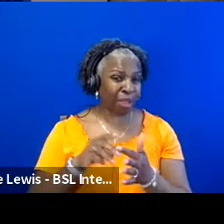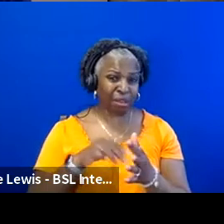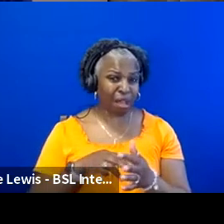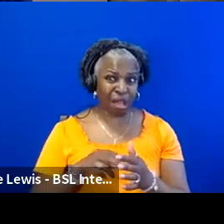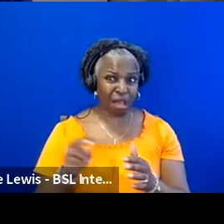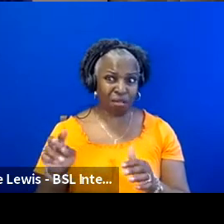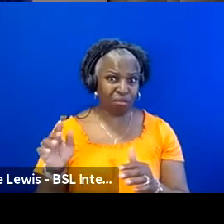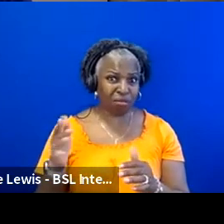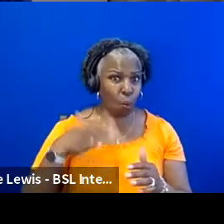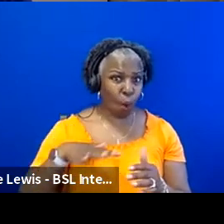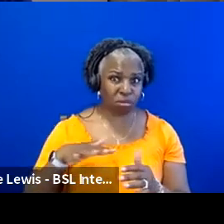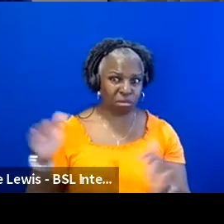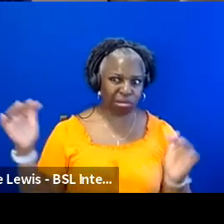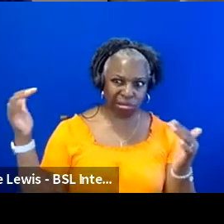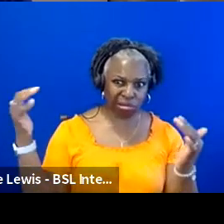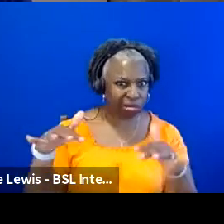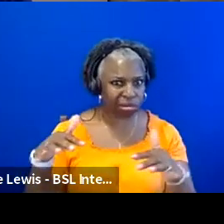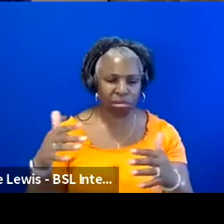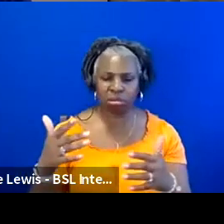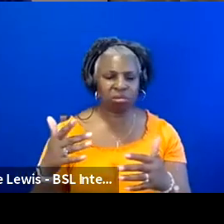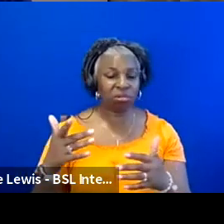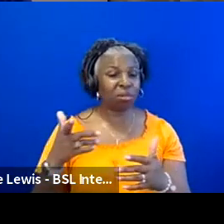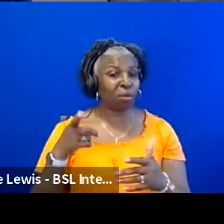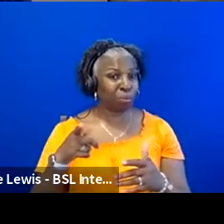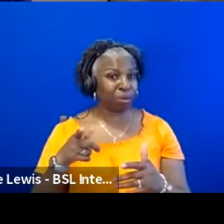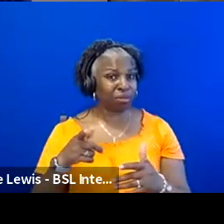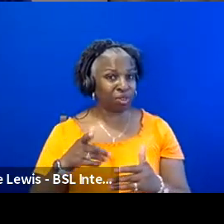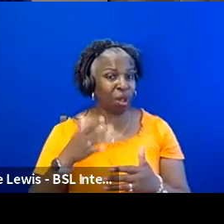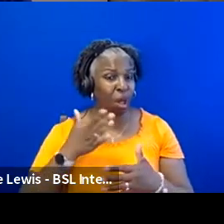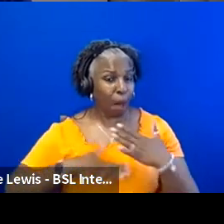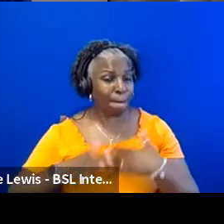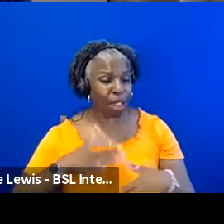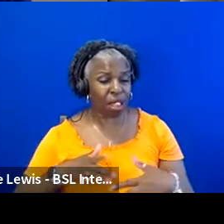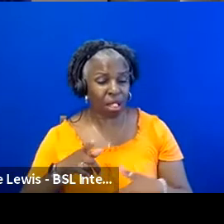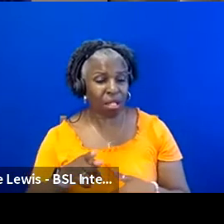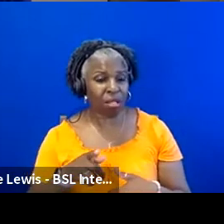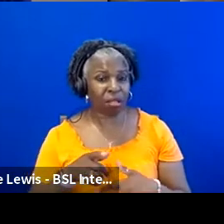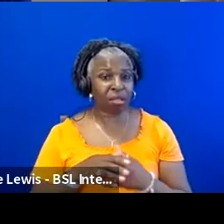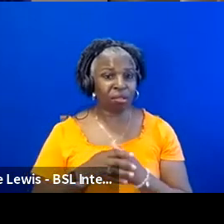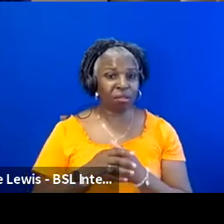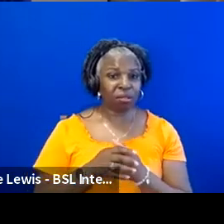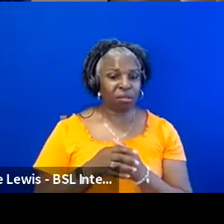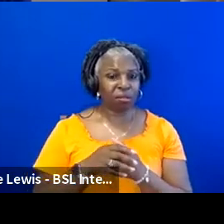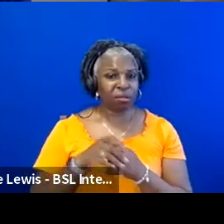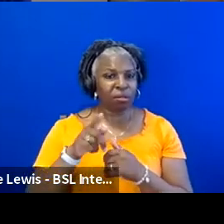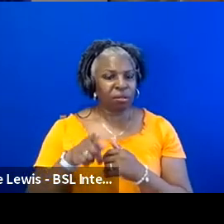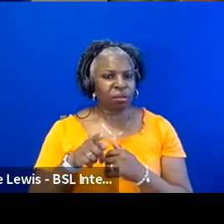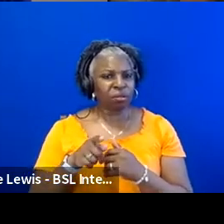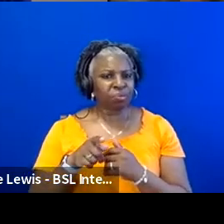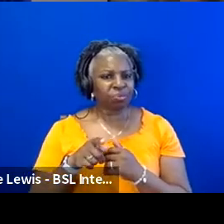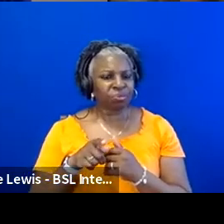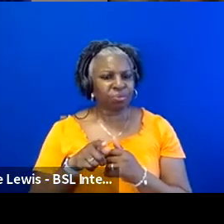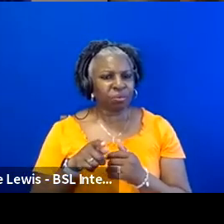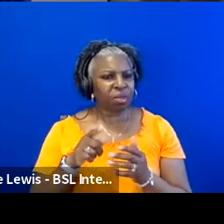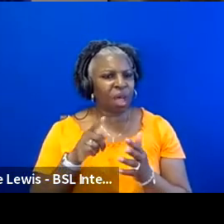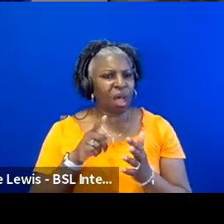women in this book really struggled. I know Aida personally, and I know that Aida started as a stringer, you know, and she